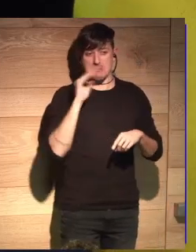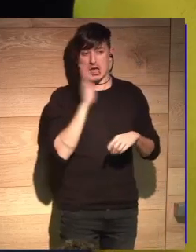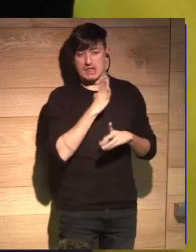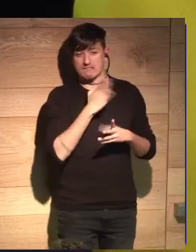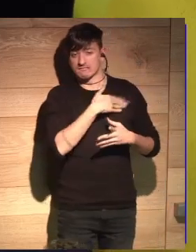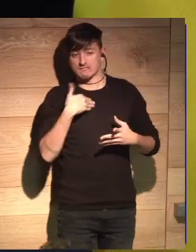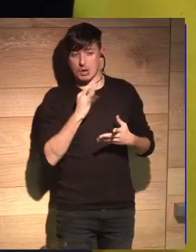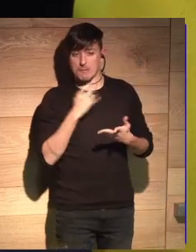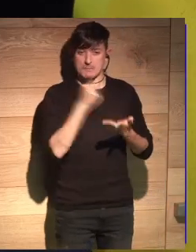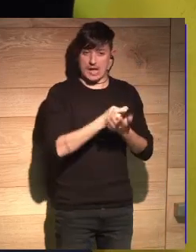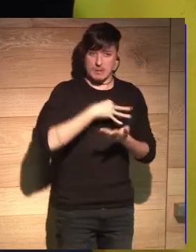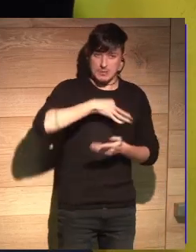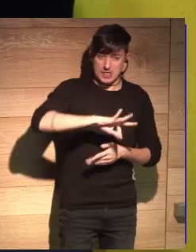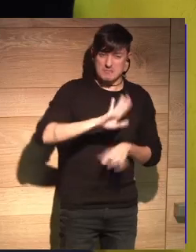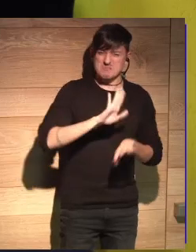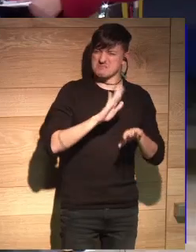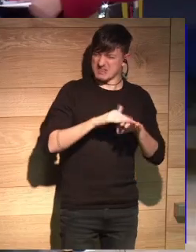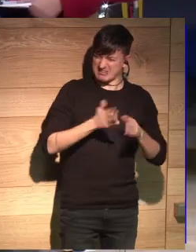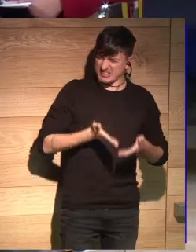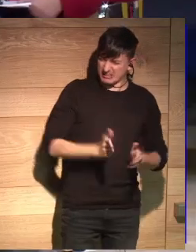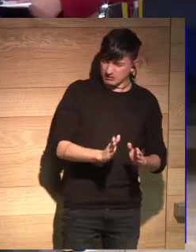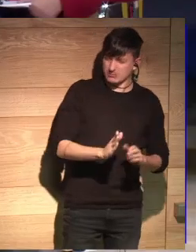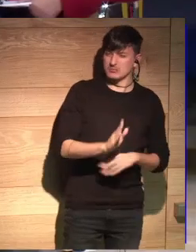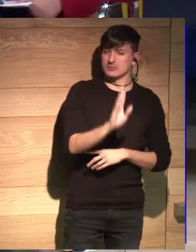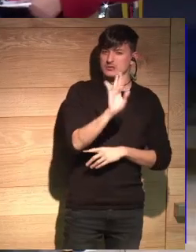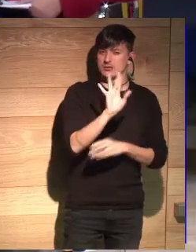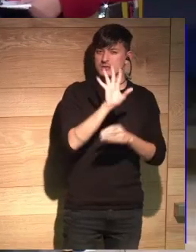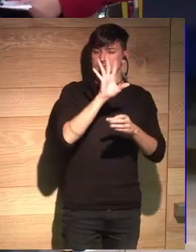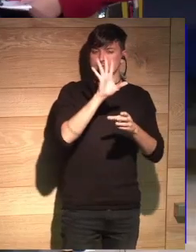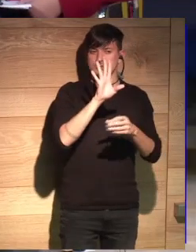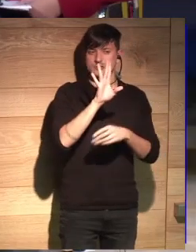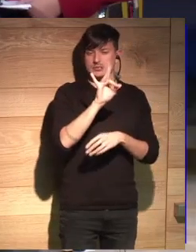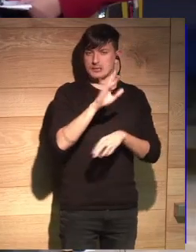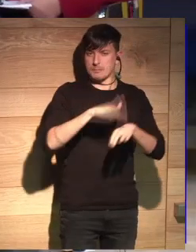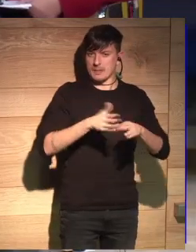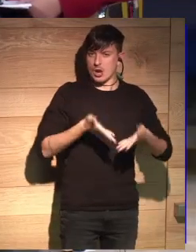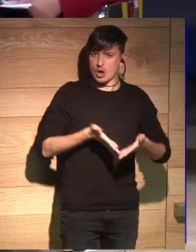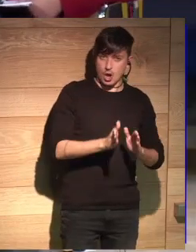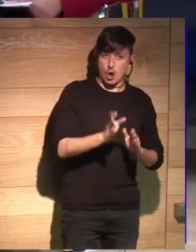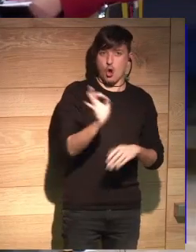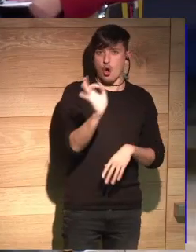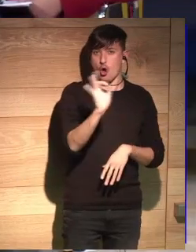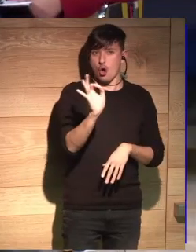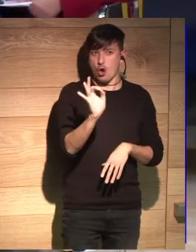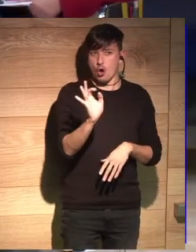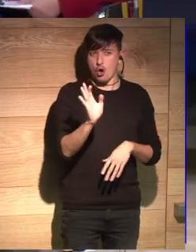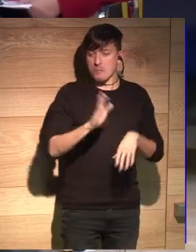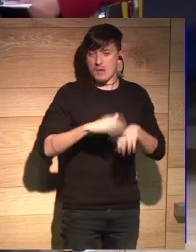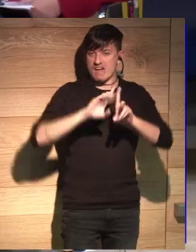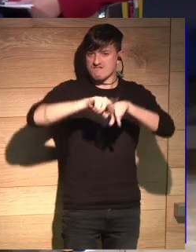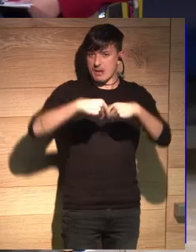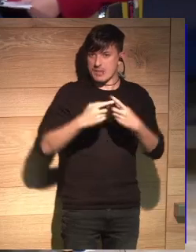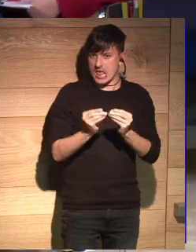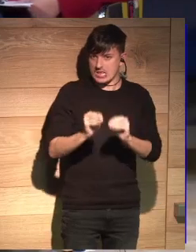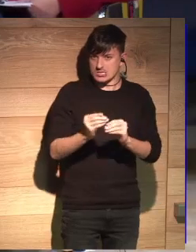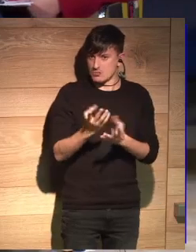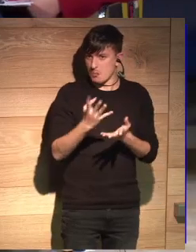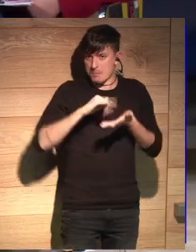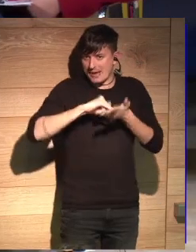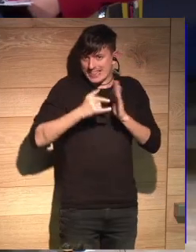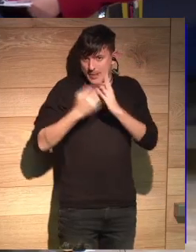to their parents if you can pay for it. But for the parents, for the children, as Jose is. Yeah, for the